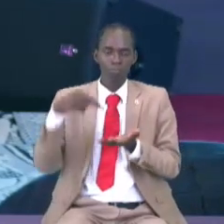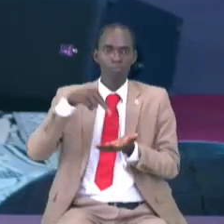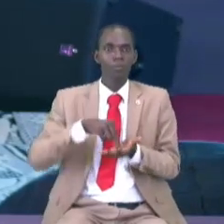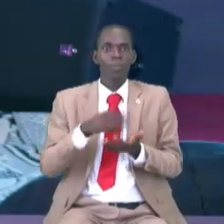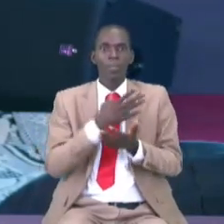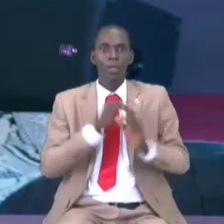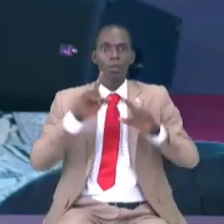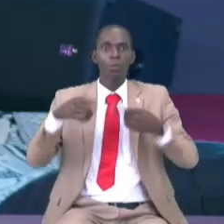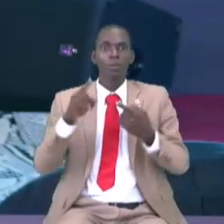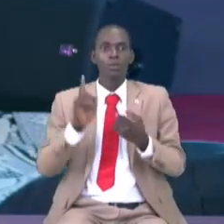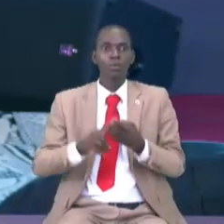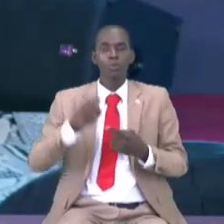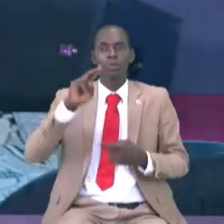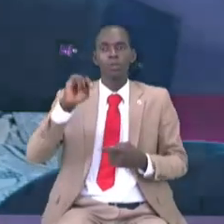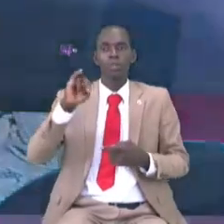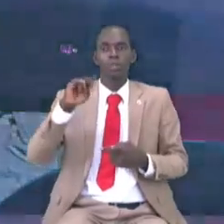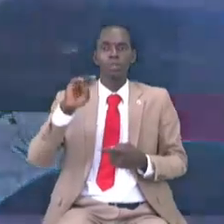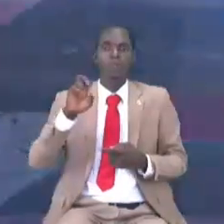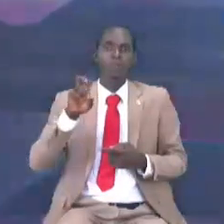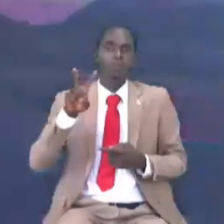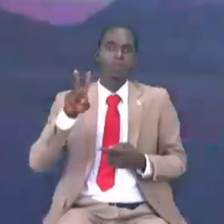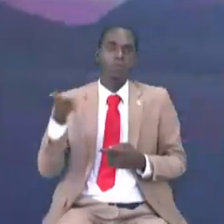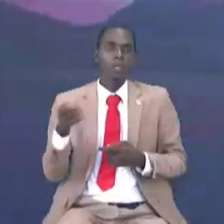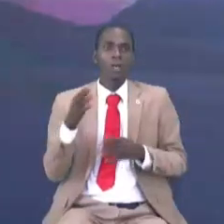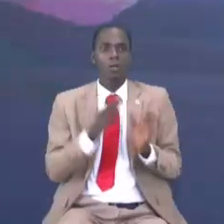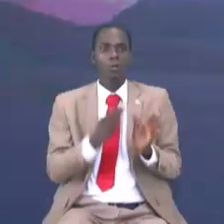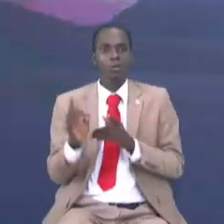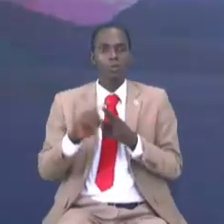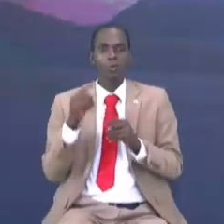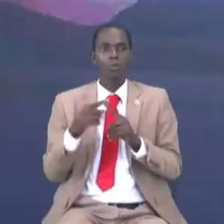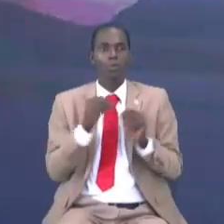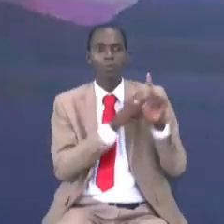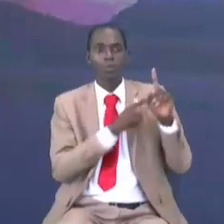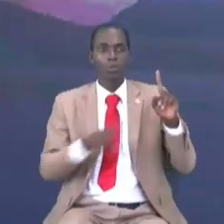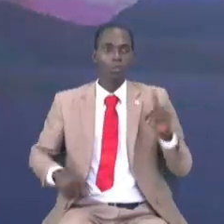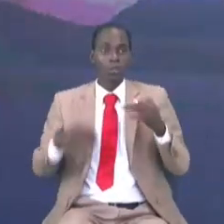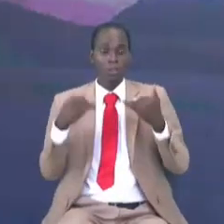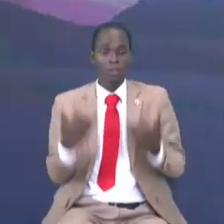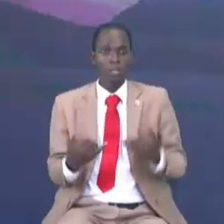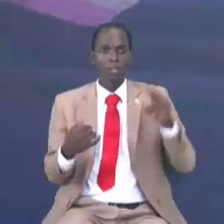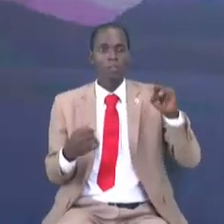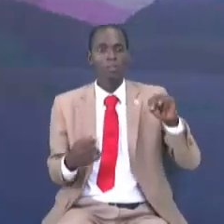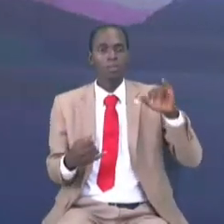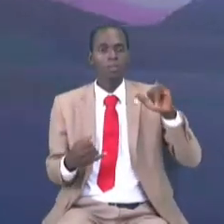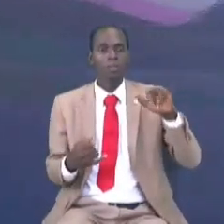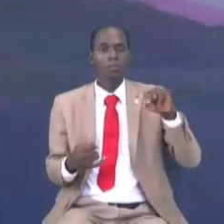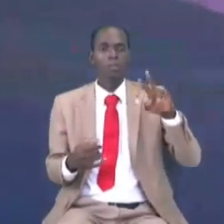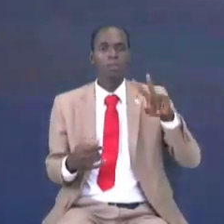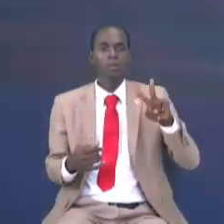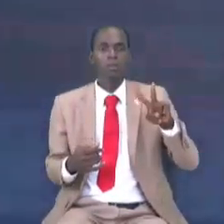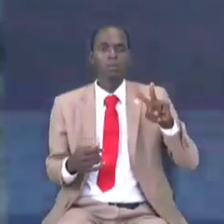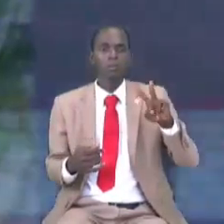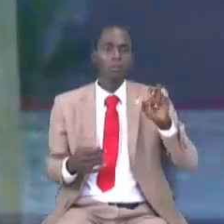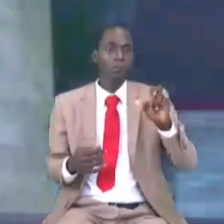Now Nineveh was an exceeding great city of 3 days'